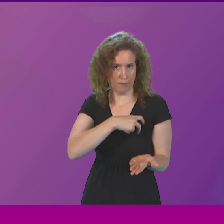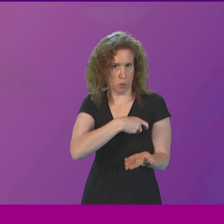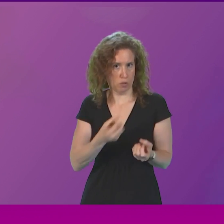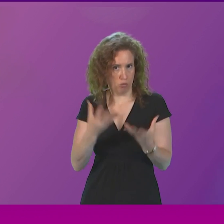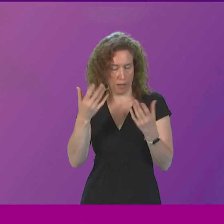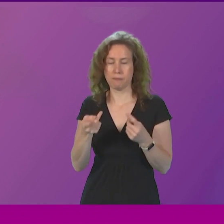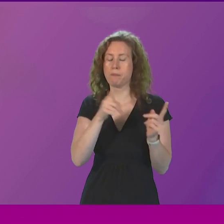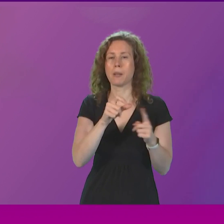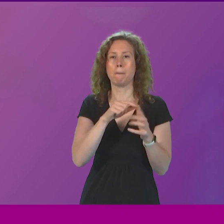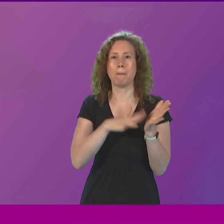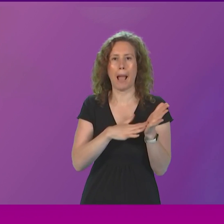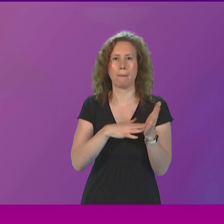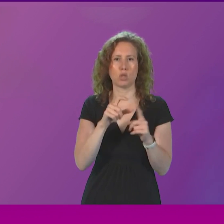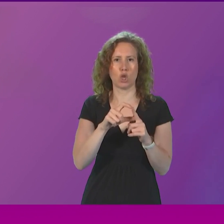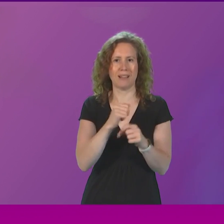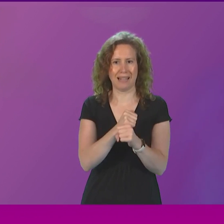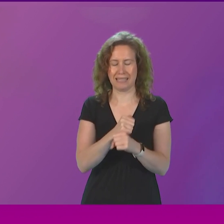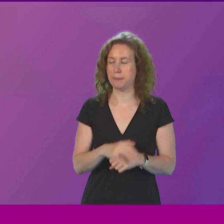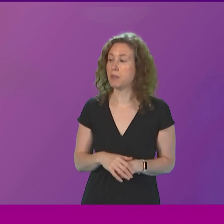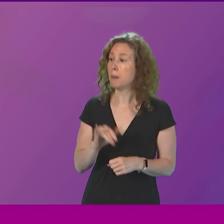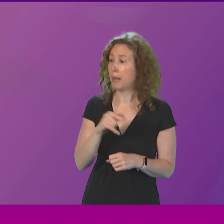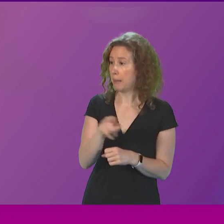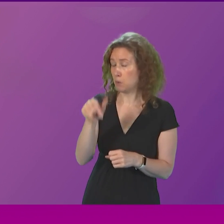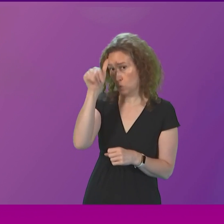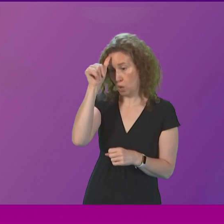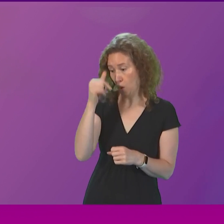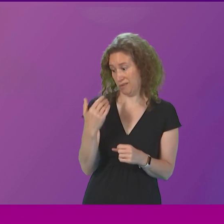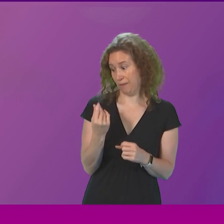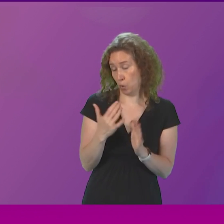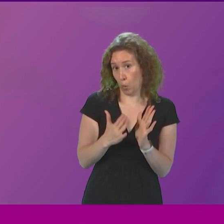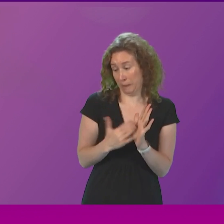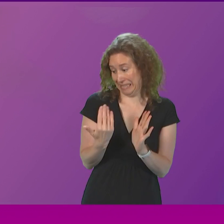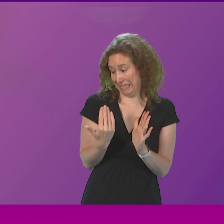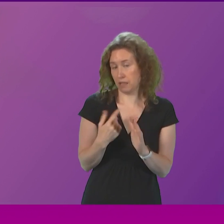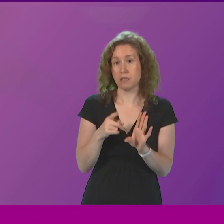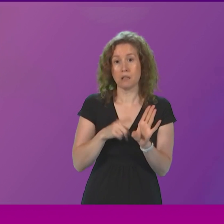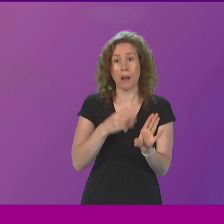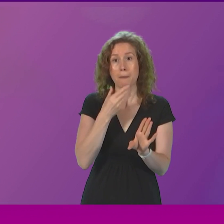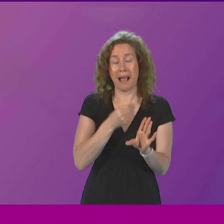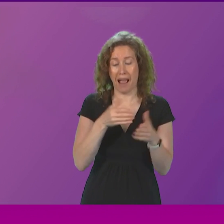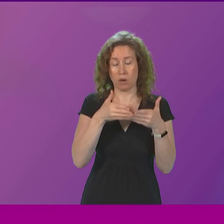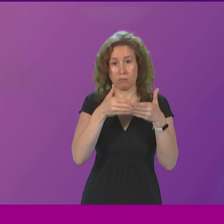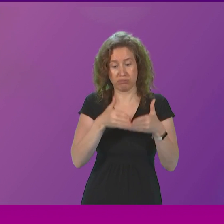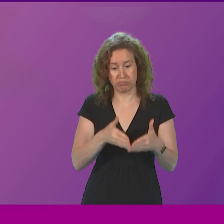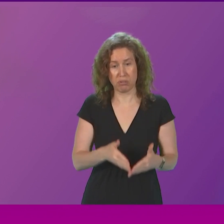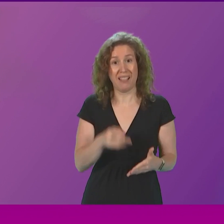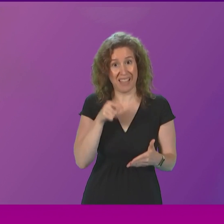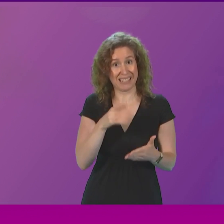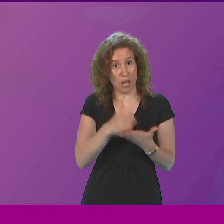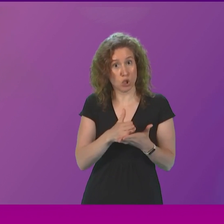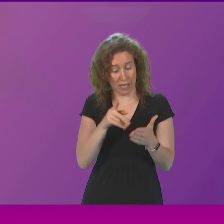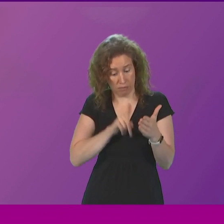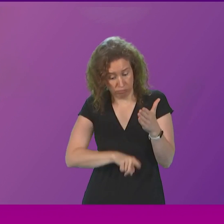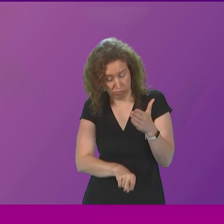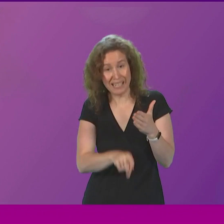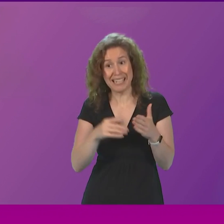Duncan-Glancy. The Chamber may be aware of the breaking news in the last few minutes that the young man on the Titan submersible is a student in Glasgow, and I'm